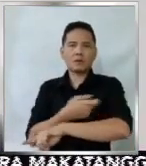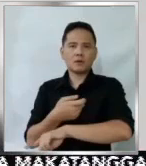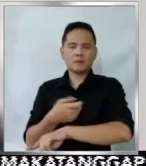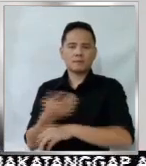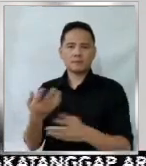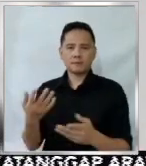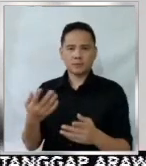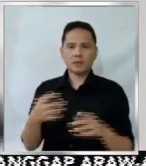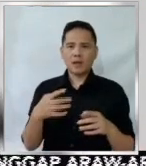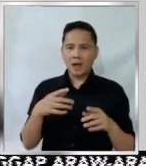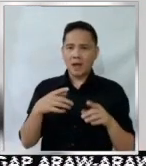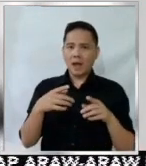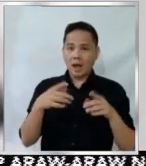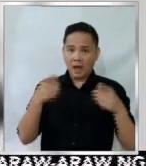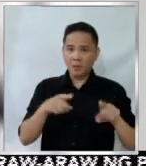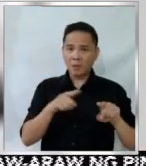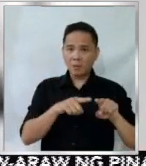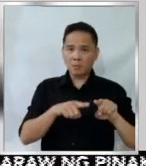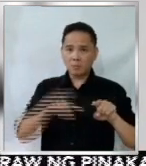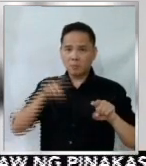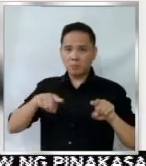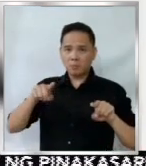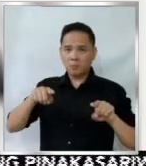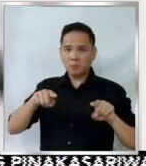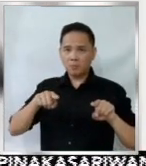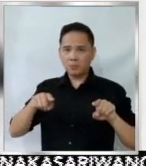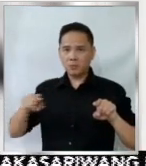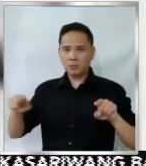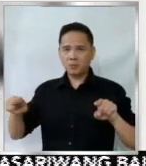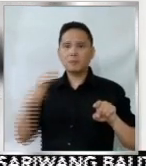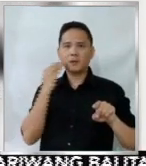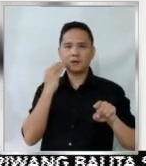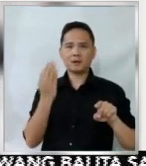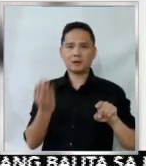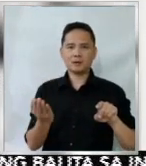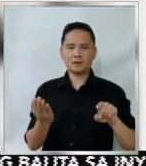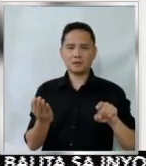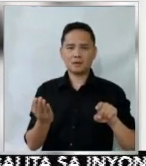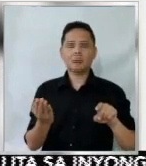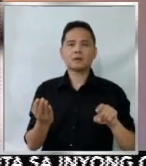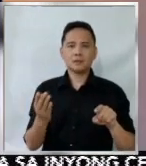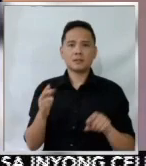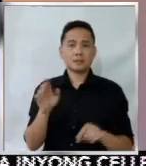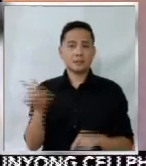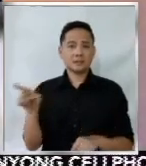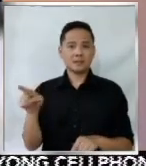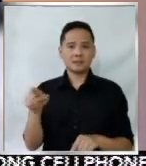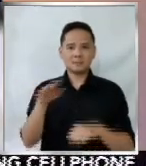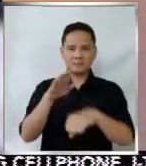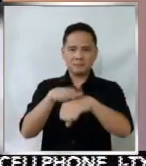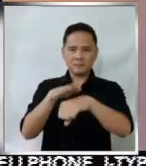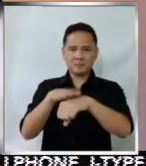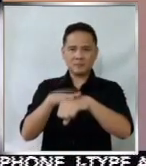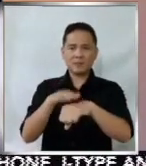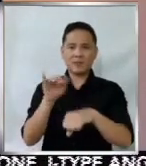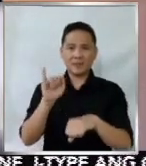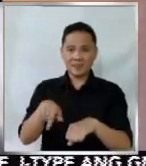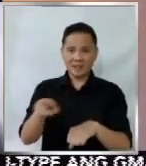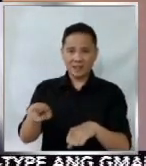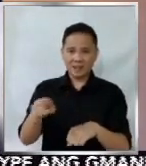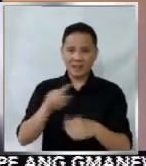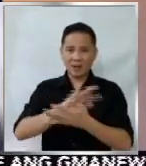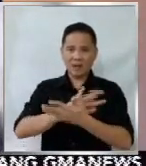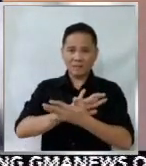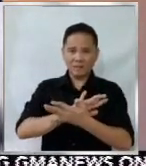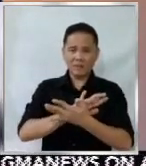flatlined. Kaya paalala ni Chanda sa lahat, take this virus seriously. You think, well, it's